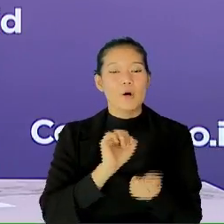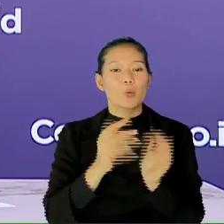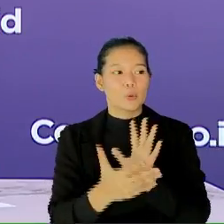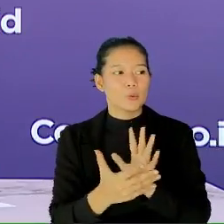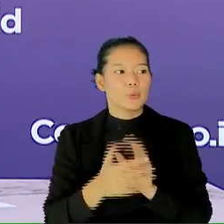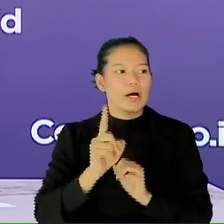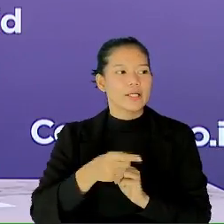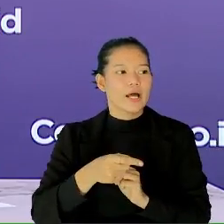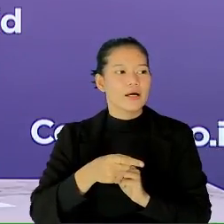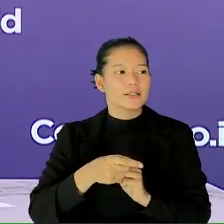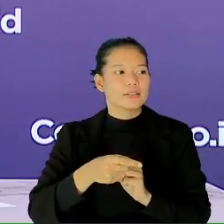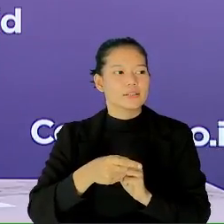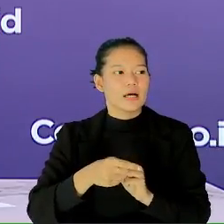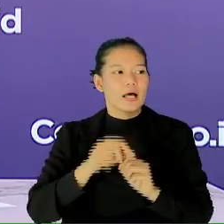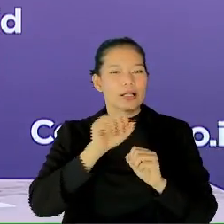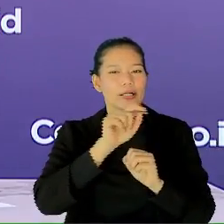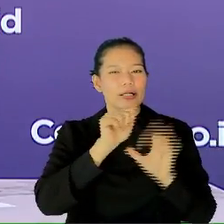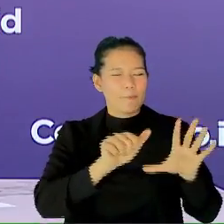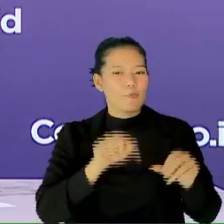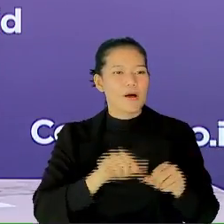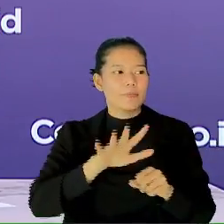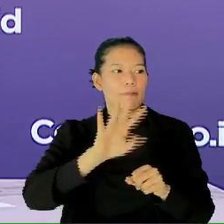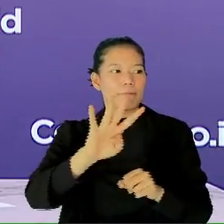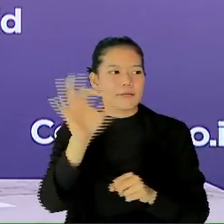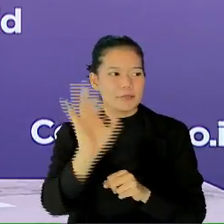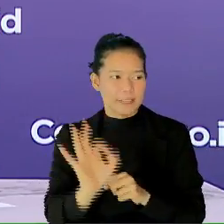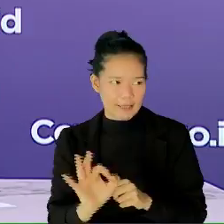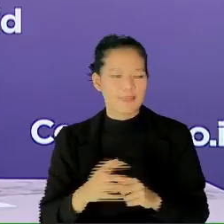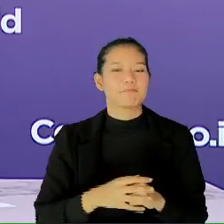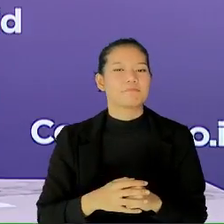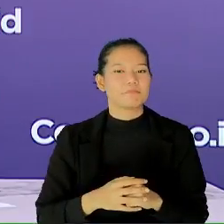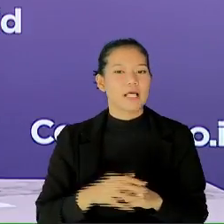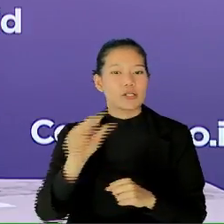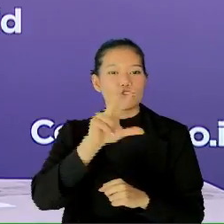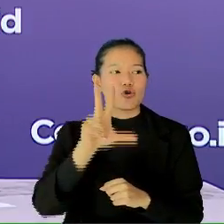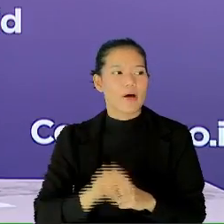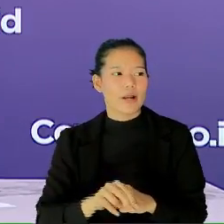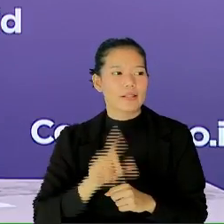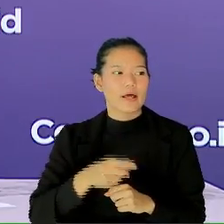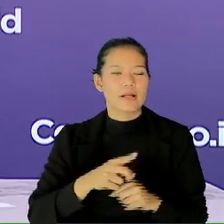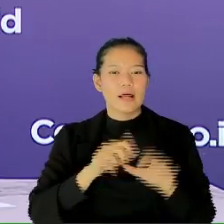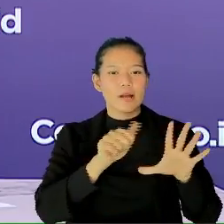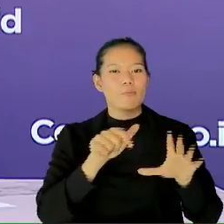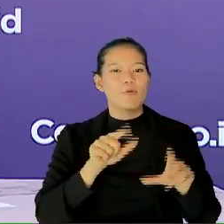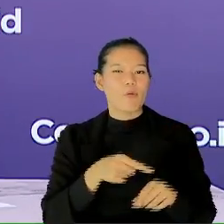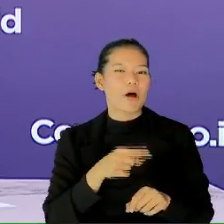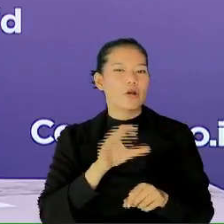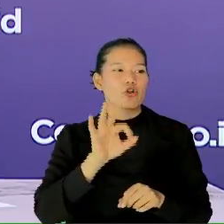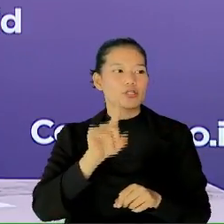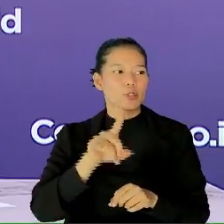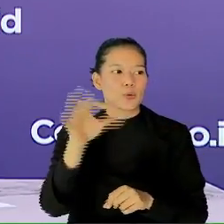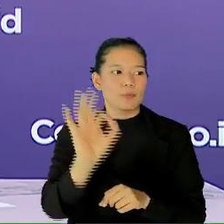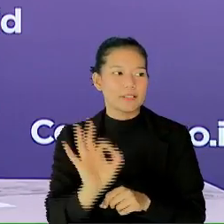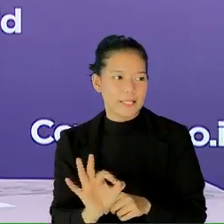6.54%, West Java adding 6.01%, and East Nusa Tenggara adding